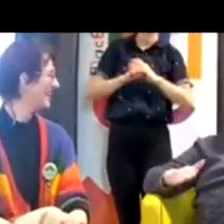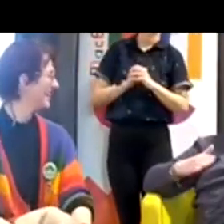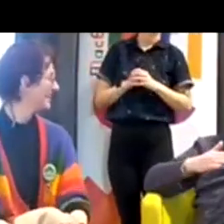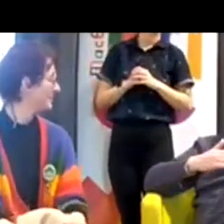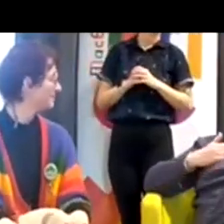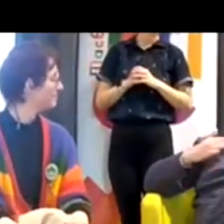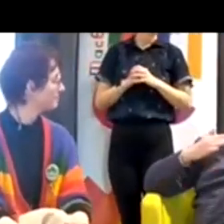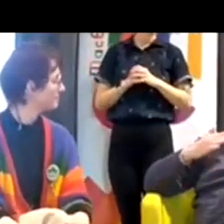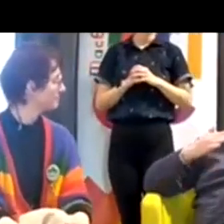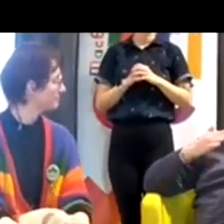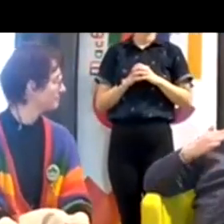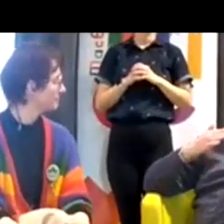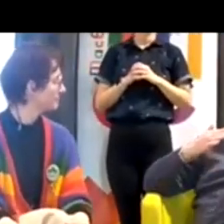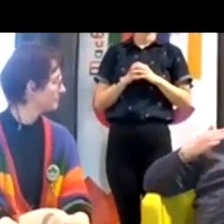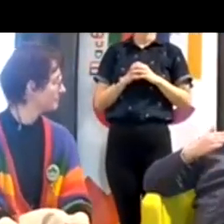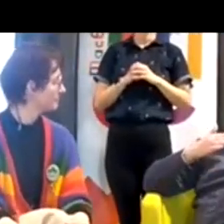I think